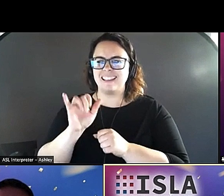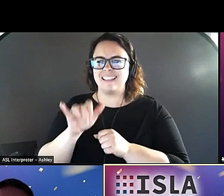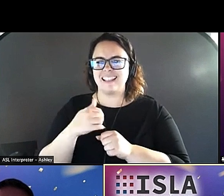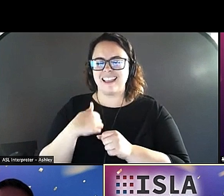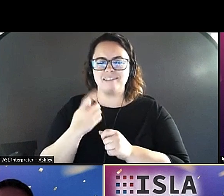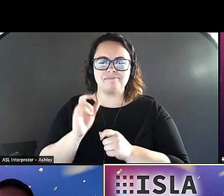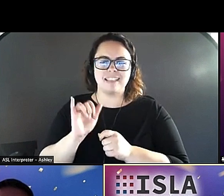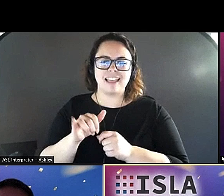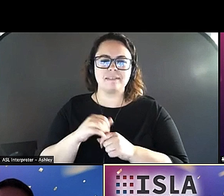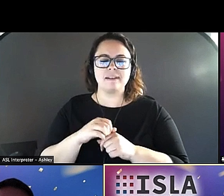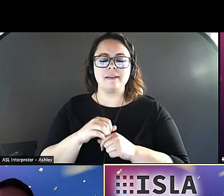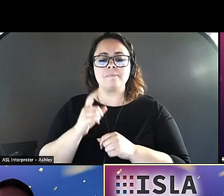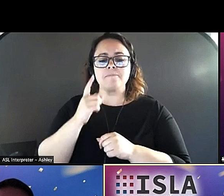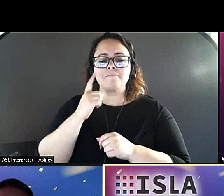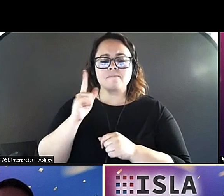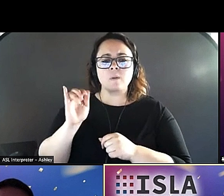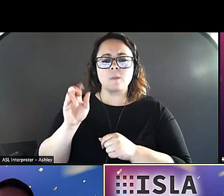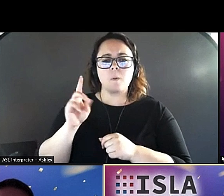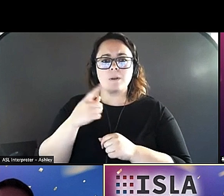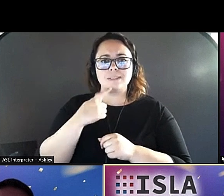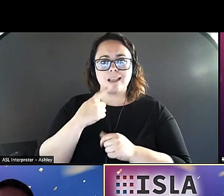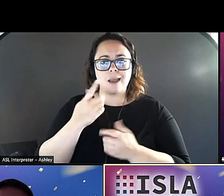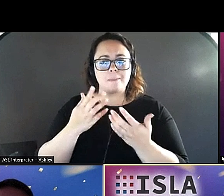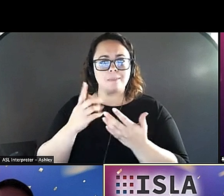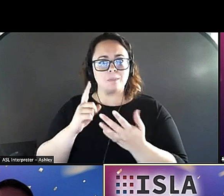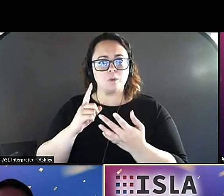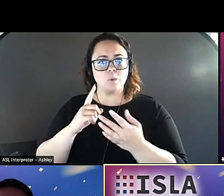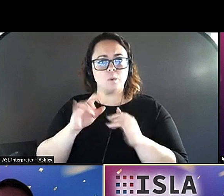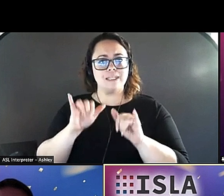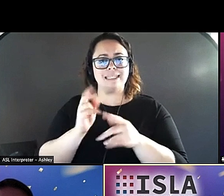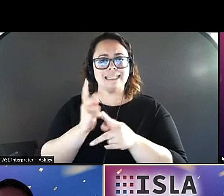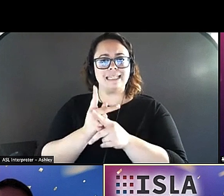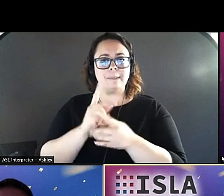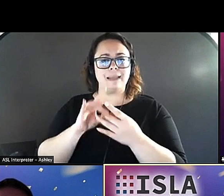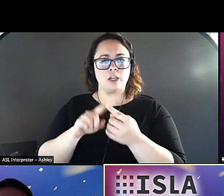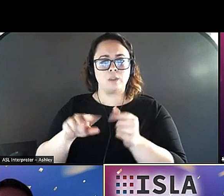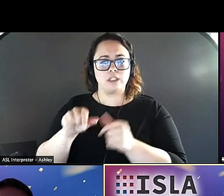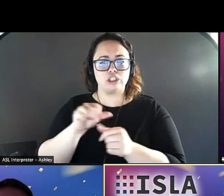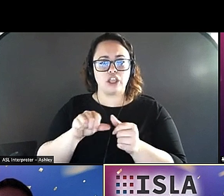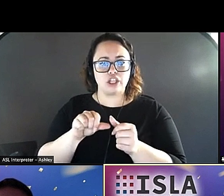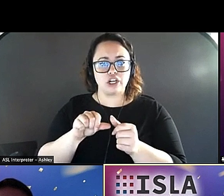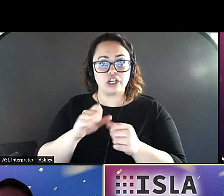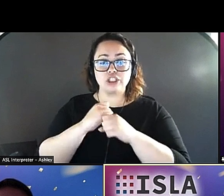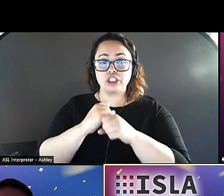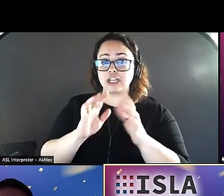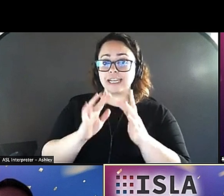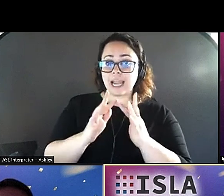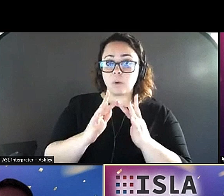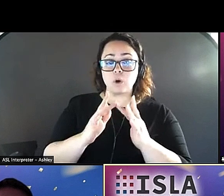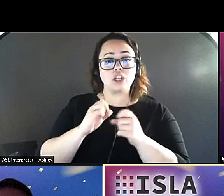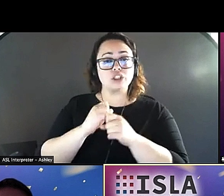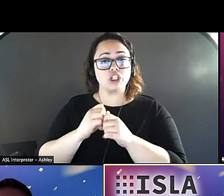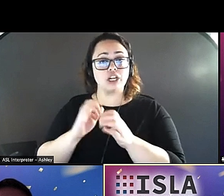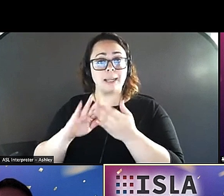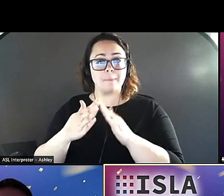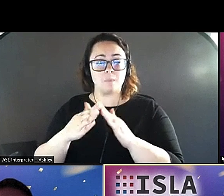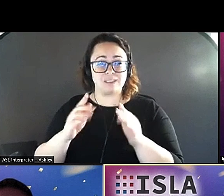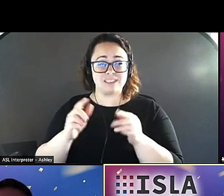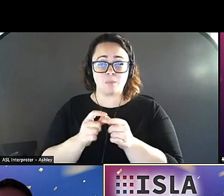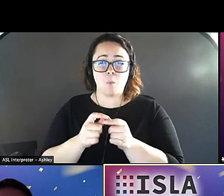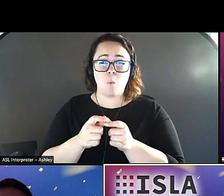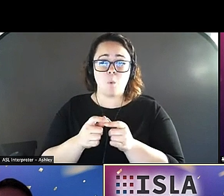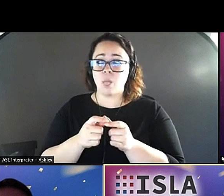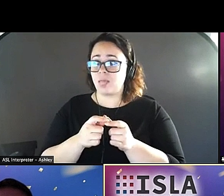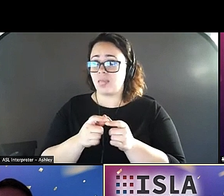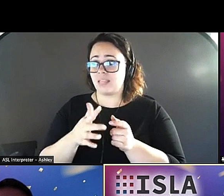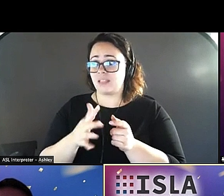maybe touched on it, is stay connected to each other, right? The security network and security community is relatively small,